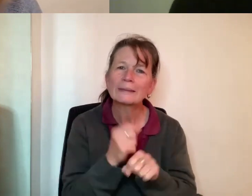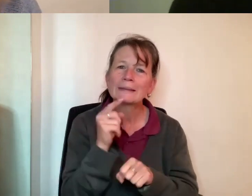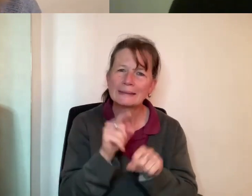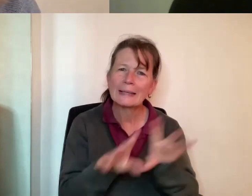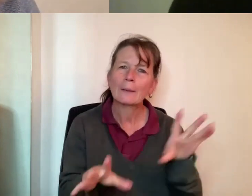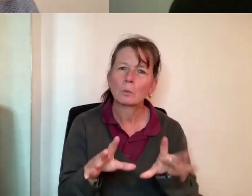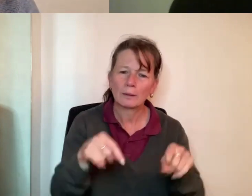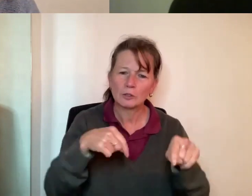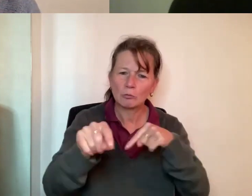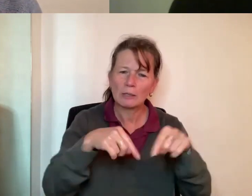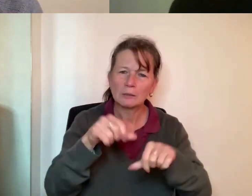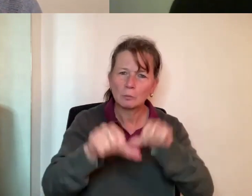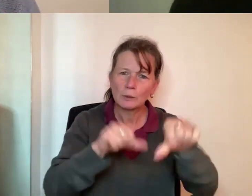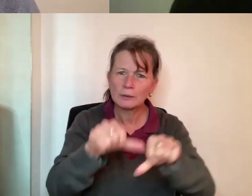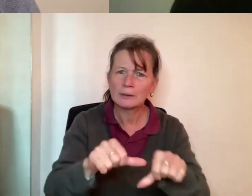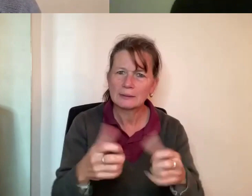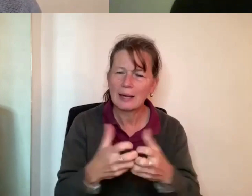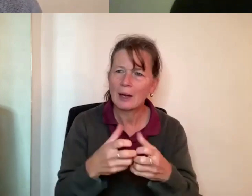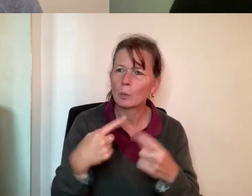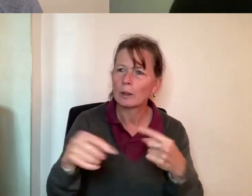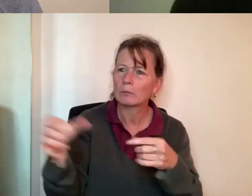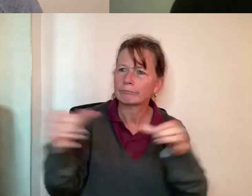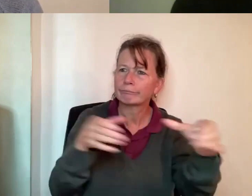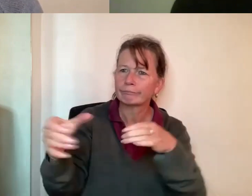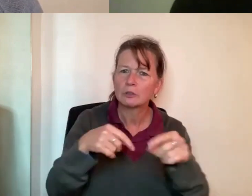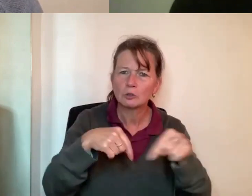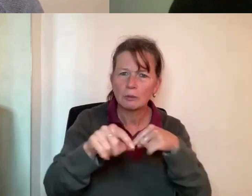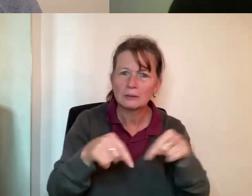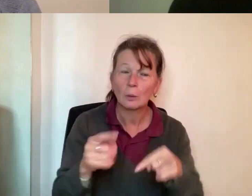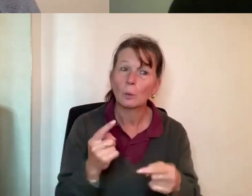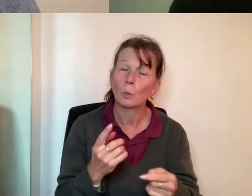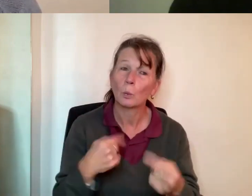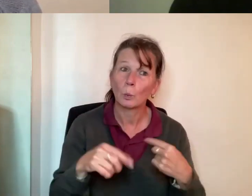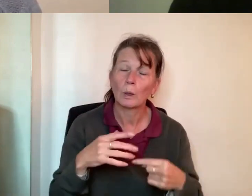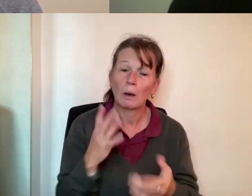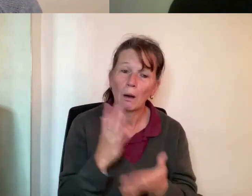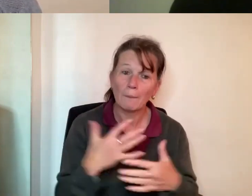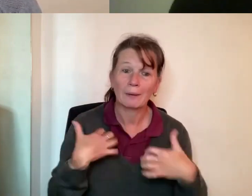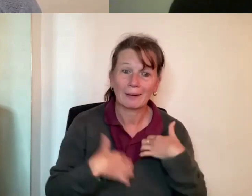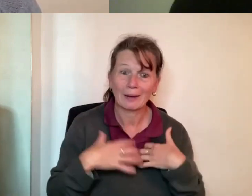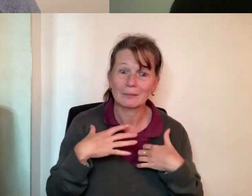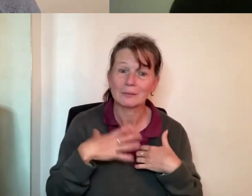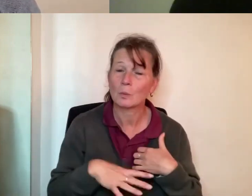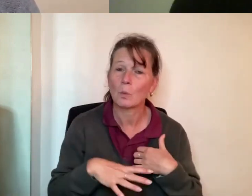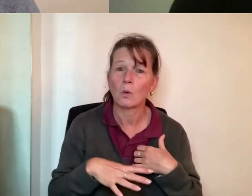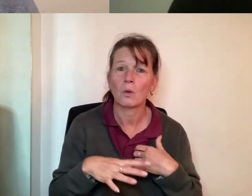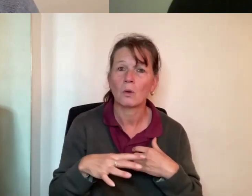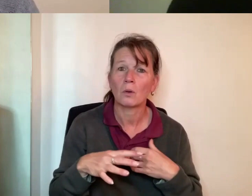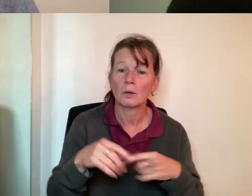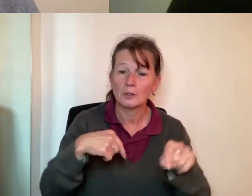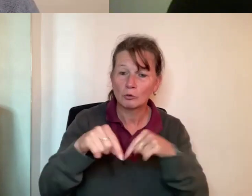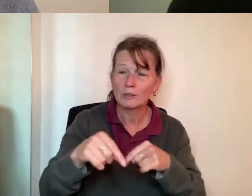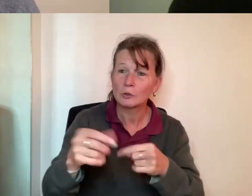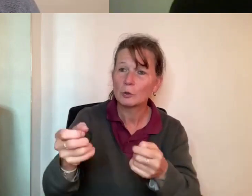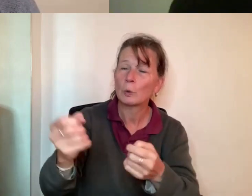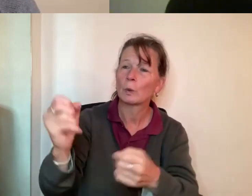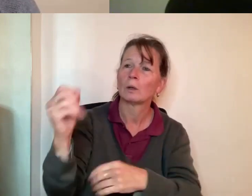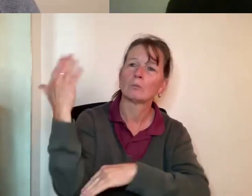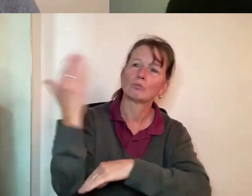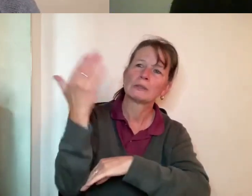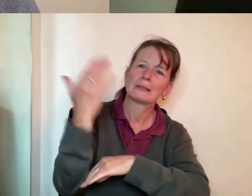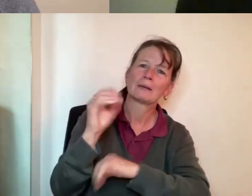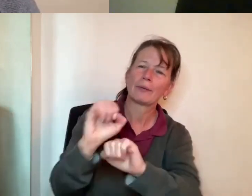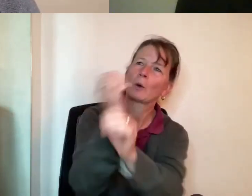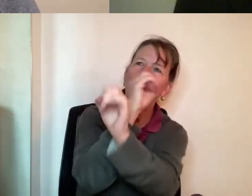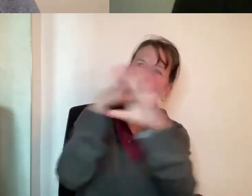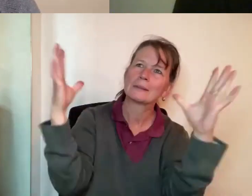were very clear and keen not to ask the directors to present a concept in there. And that, okay, this wasn't in